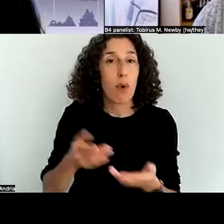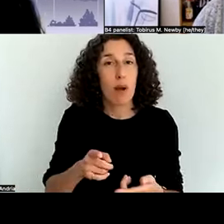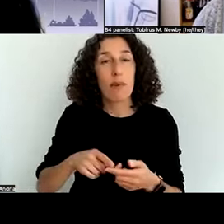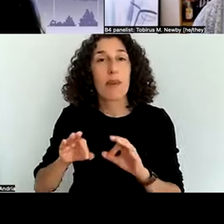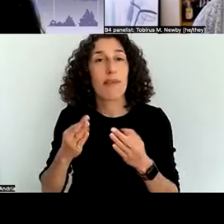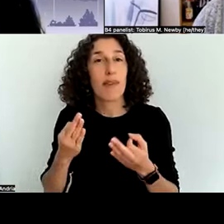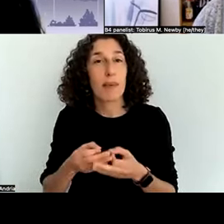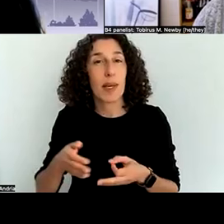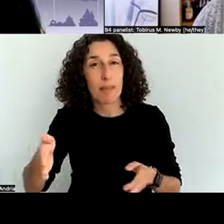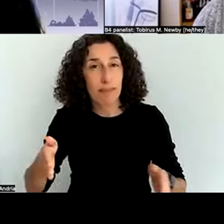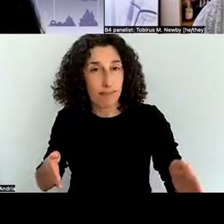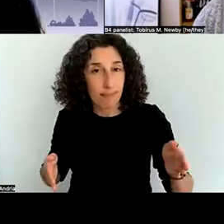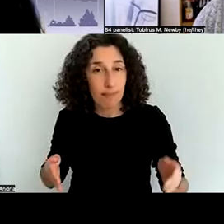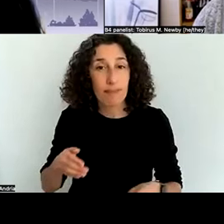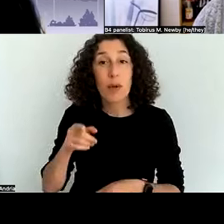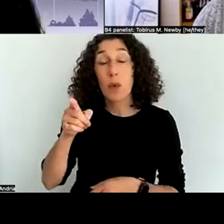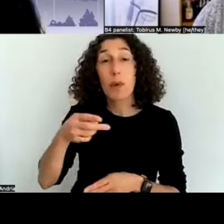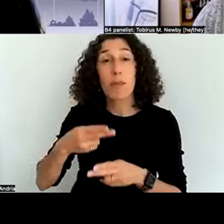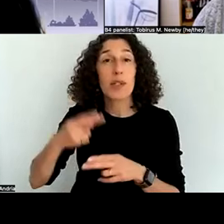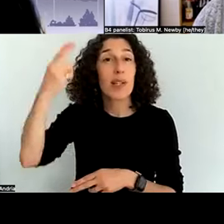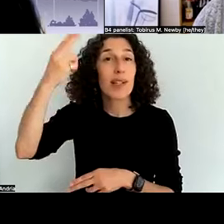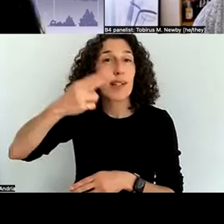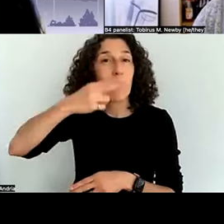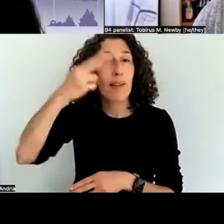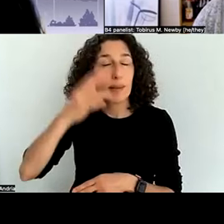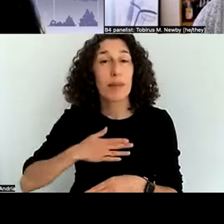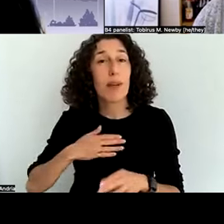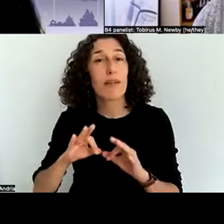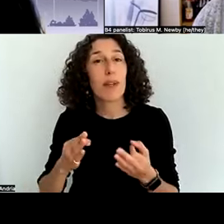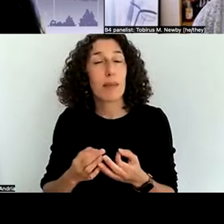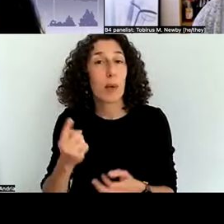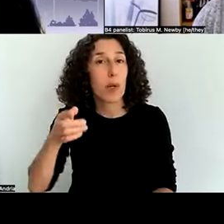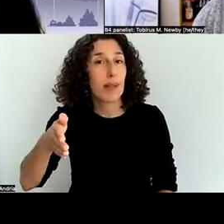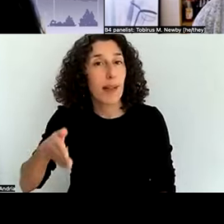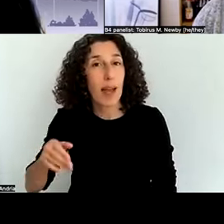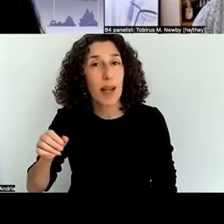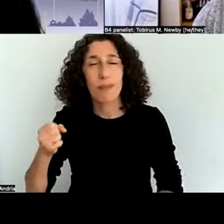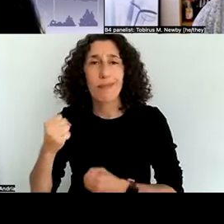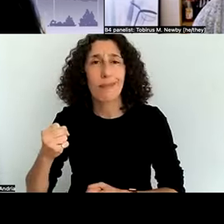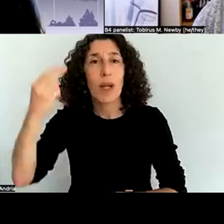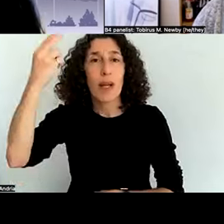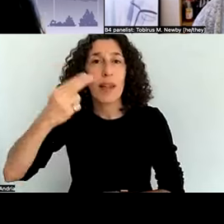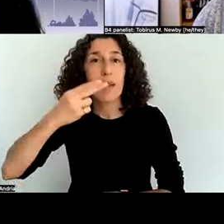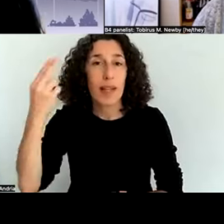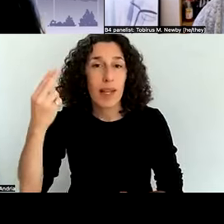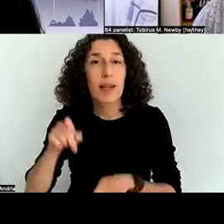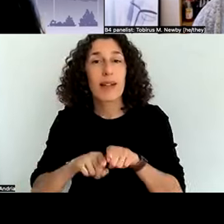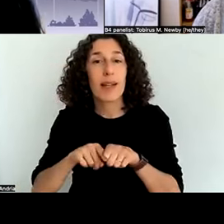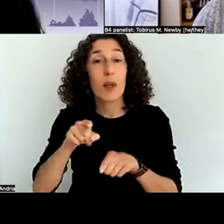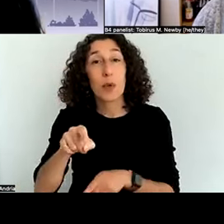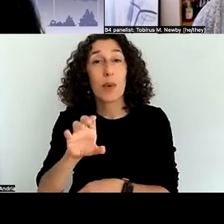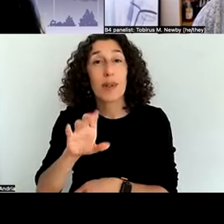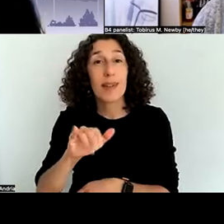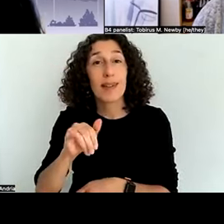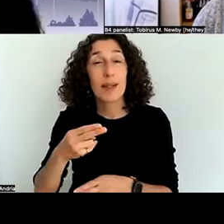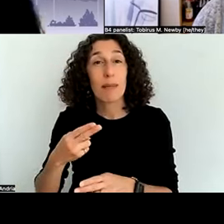is quite Catholic, and with that, has certainly come a little bit of guilt, but also a really deep commitment to embodied